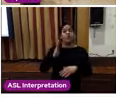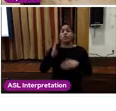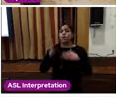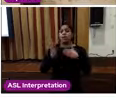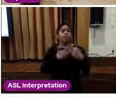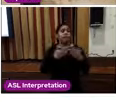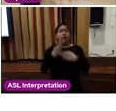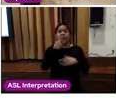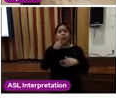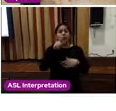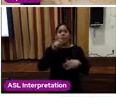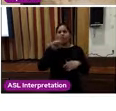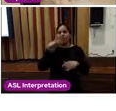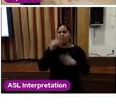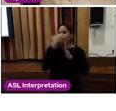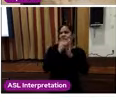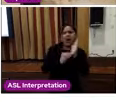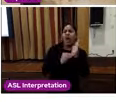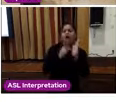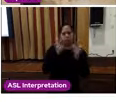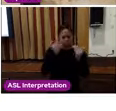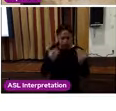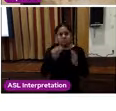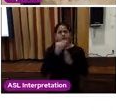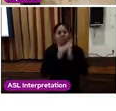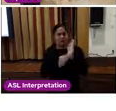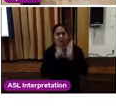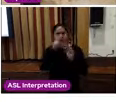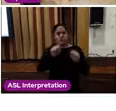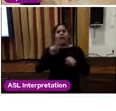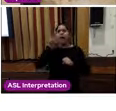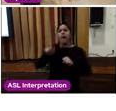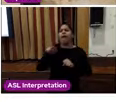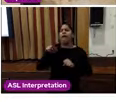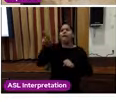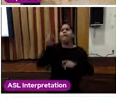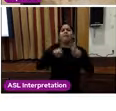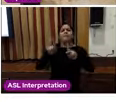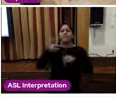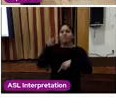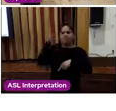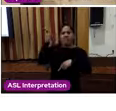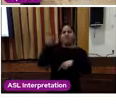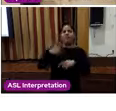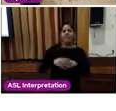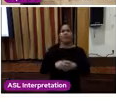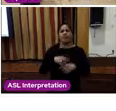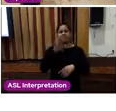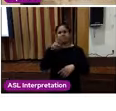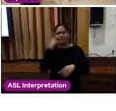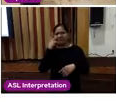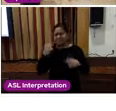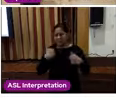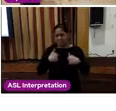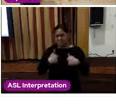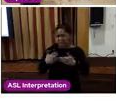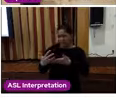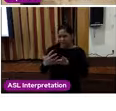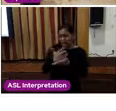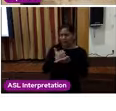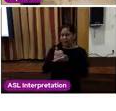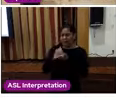don't normally file. Make sure you check in. You can even ask them and say, hey, listen, like, I make this much. I